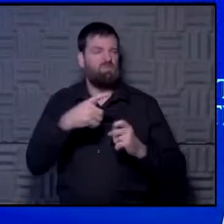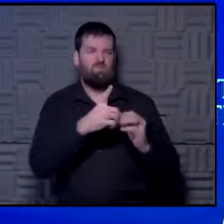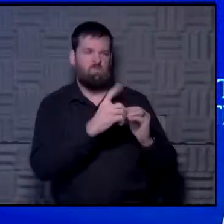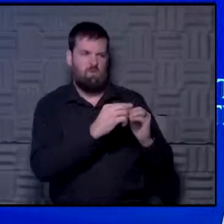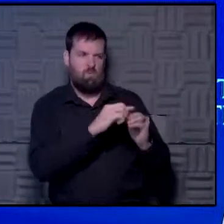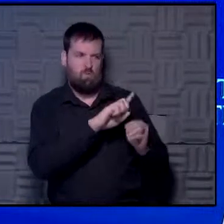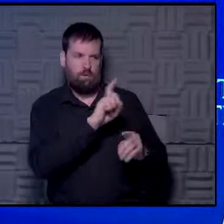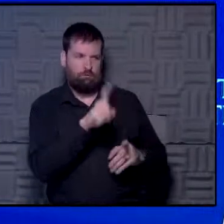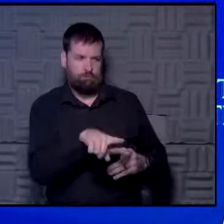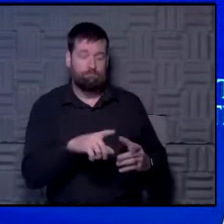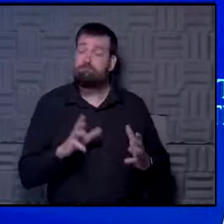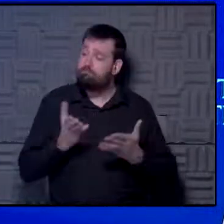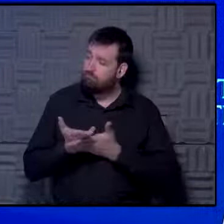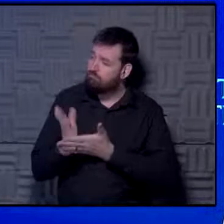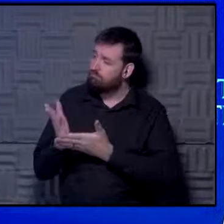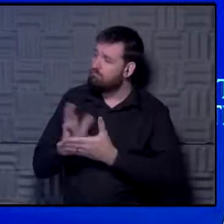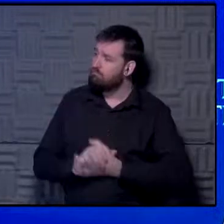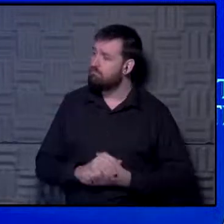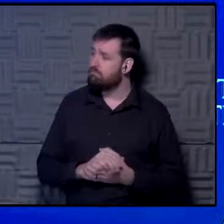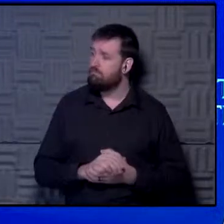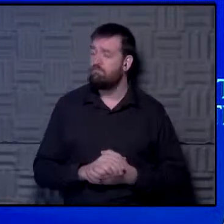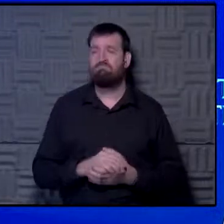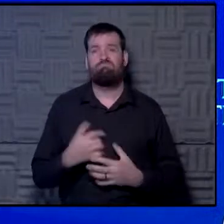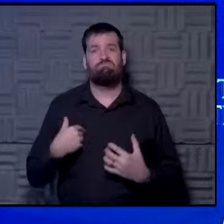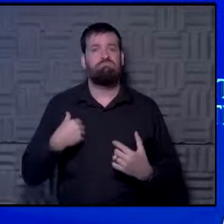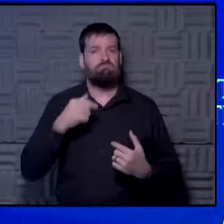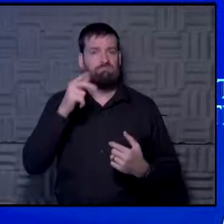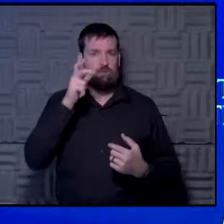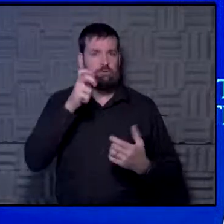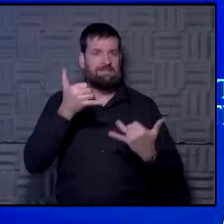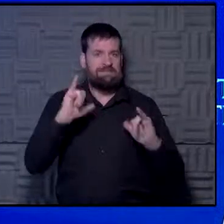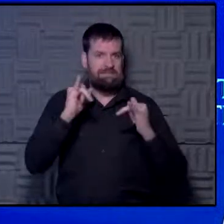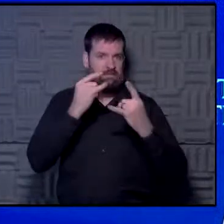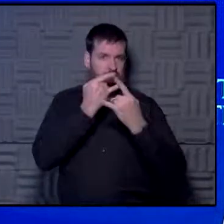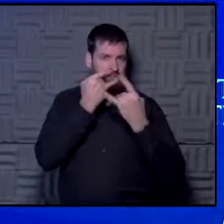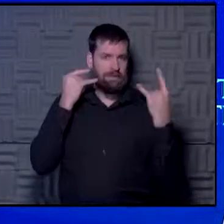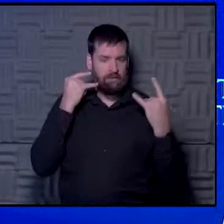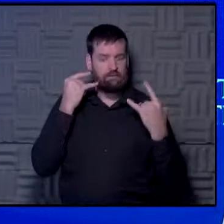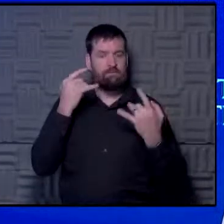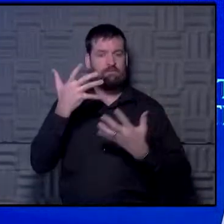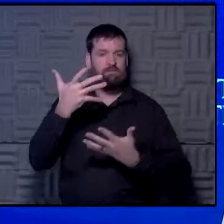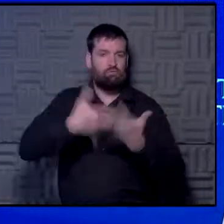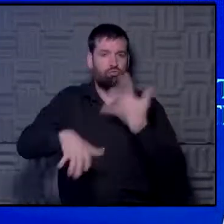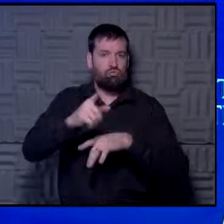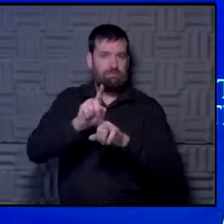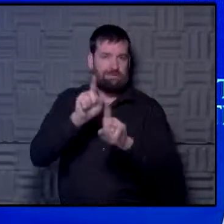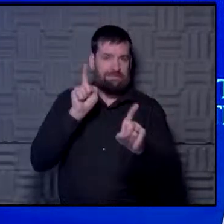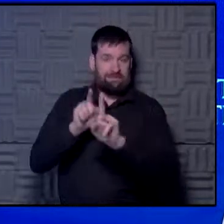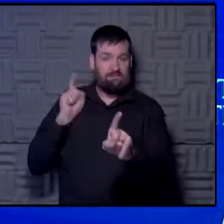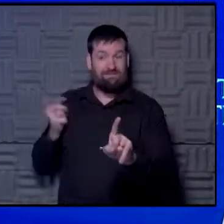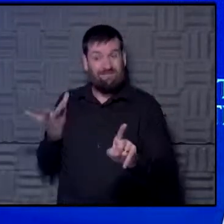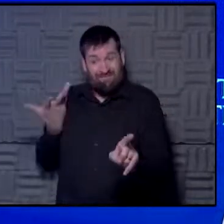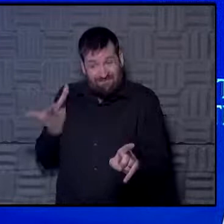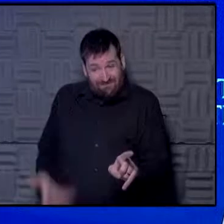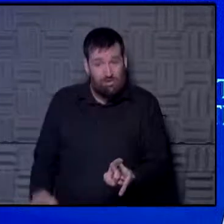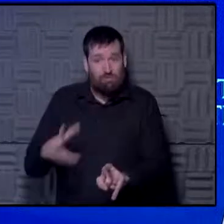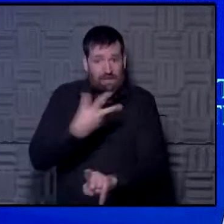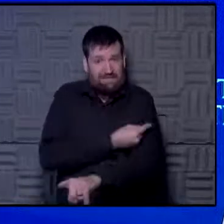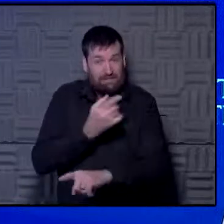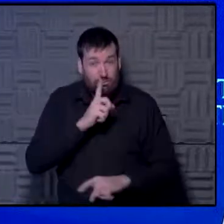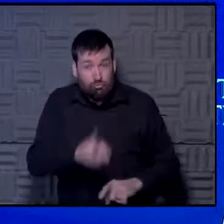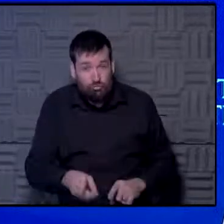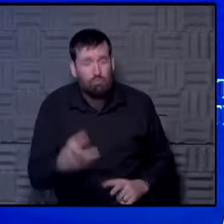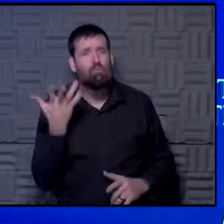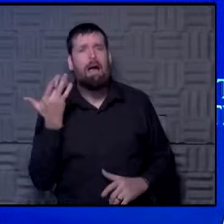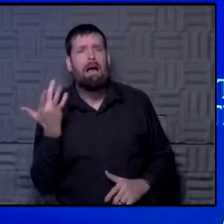question. One more, all right. I've heard that we still need to wear masks and socially distance after we get a vaccine. Is this true?